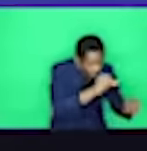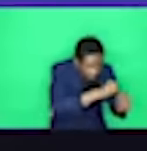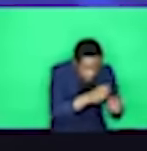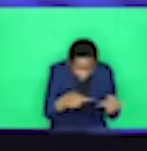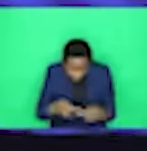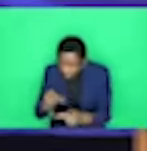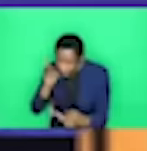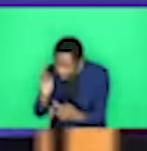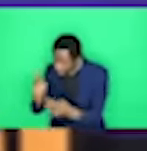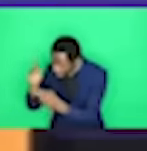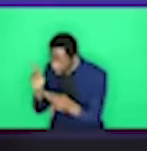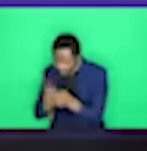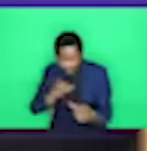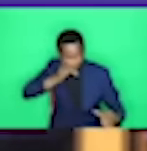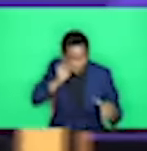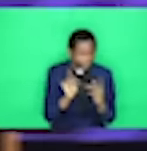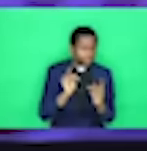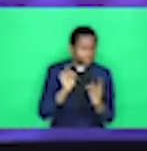swept.